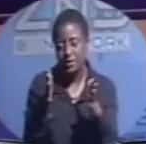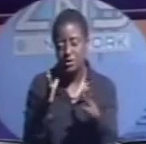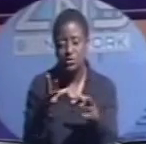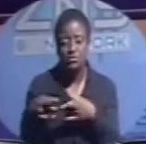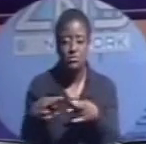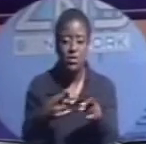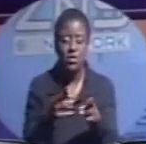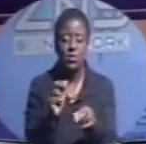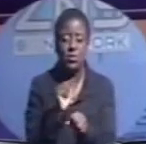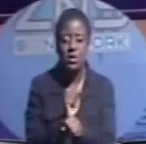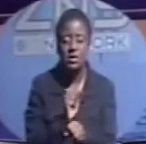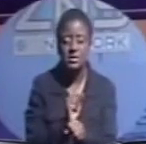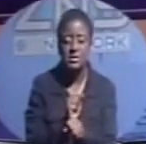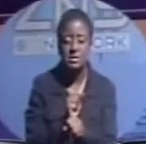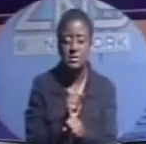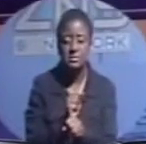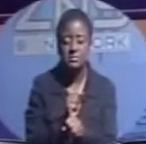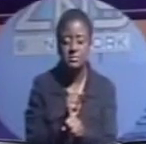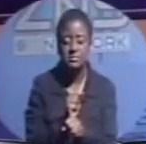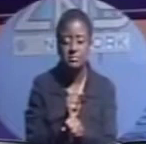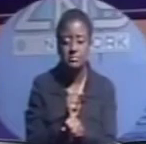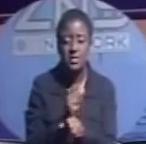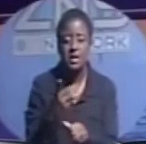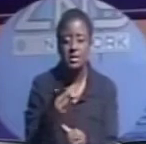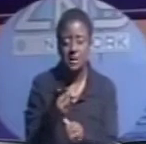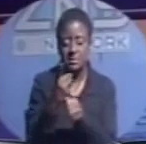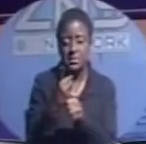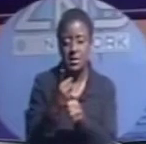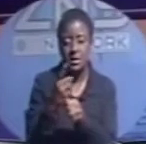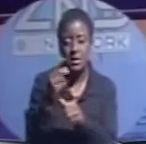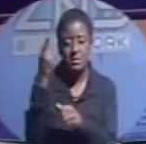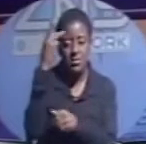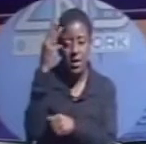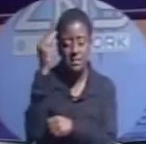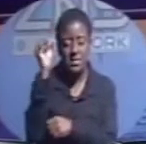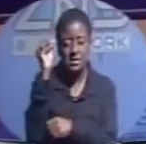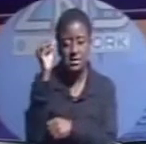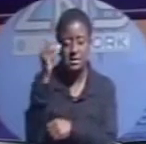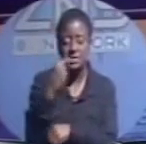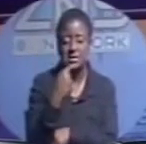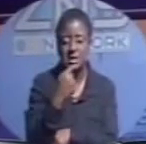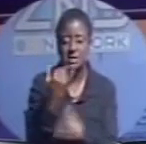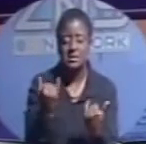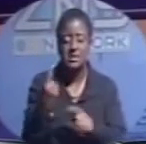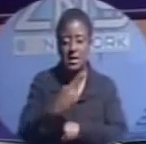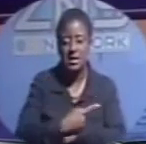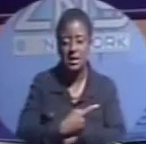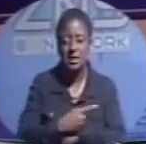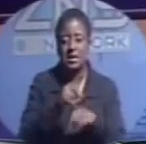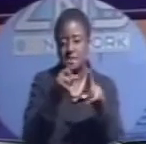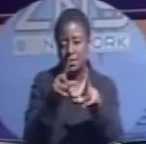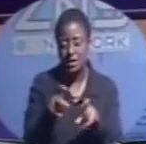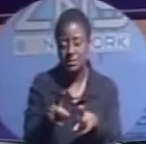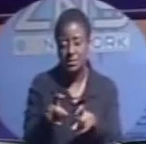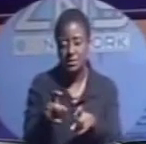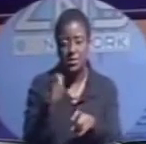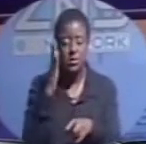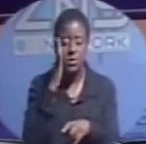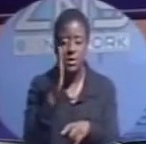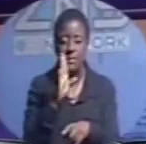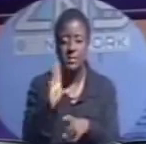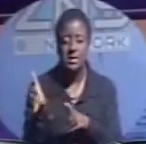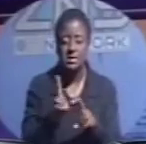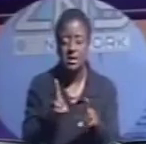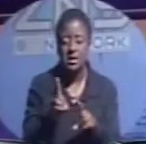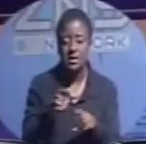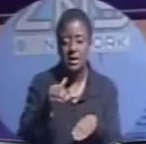cost overruns. The nation's Deputy Prime Minister making the announcement today, saying that an assessment will be done at the end of the project.